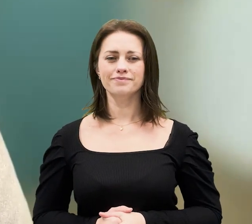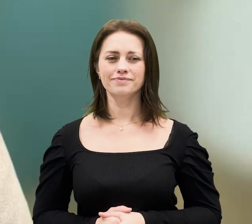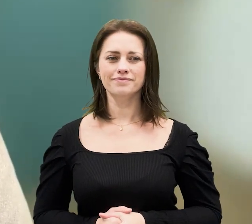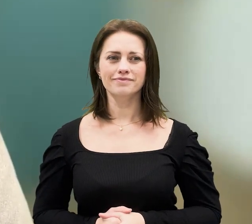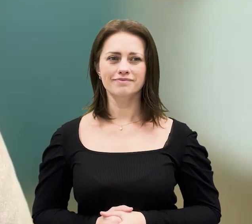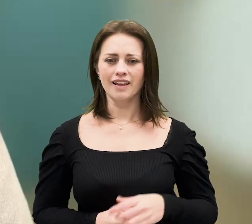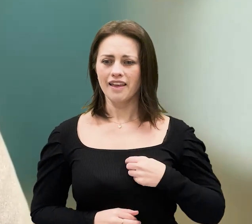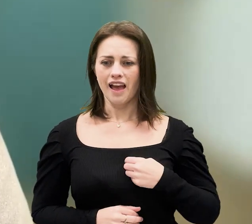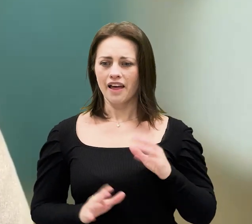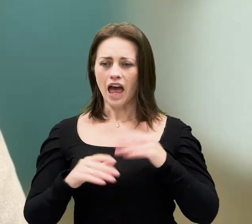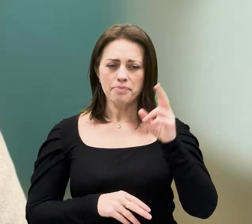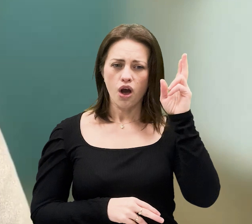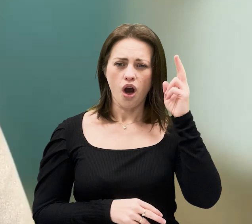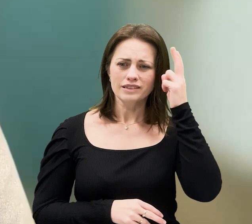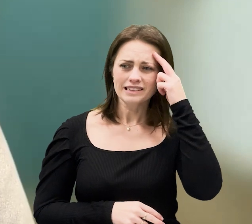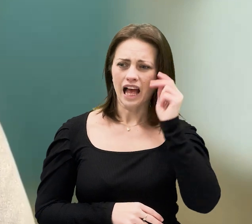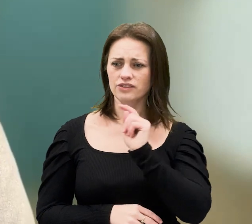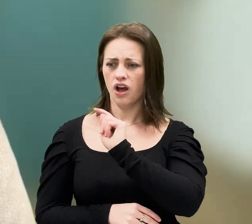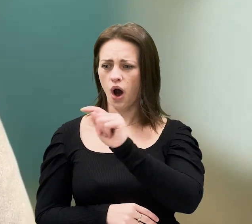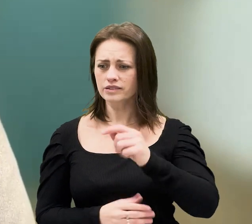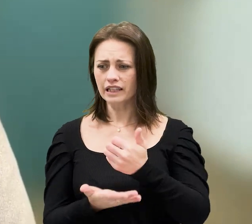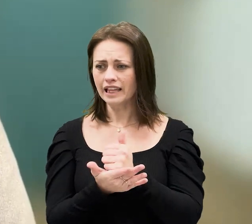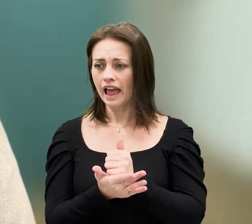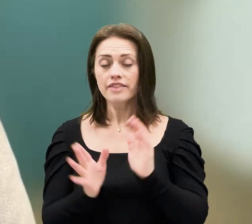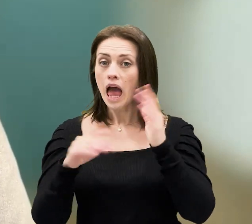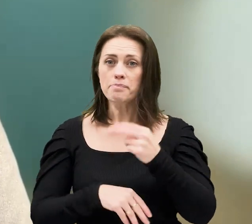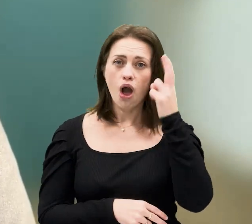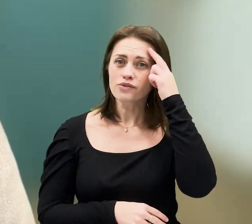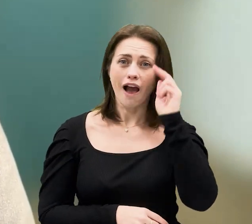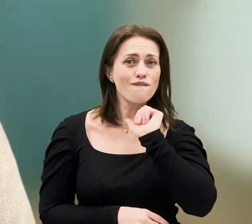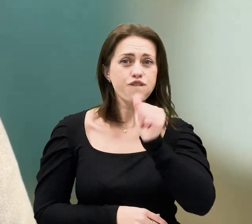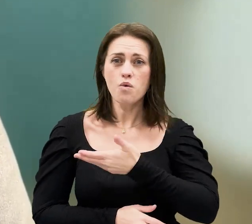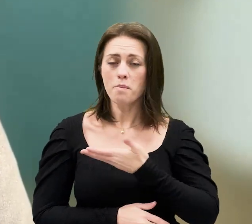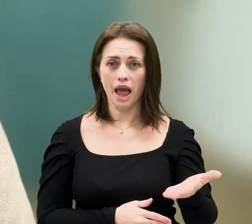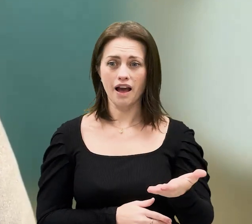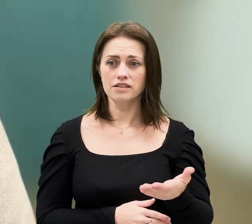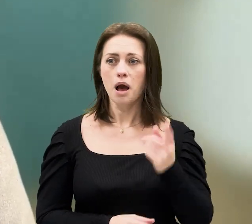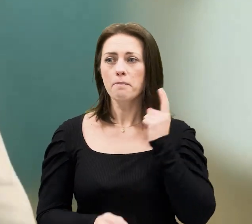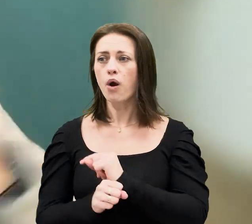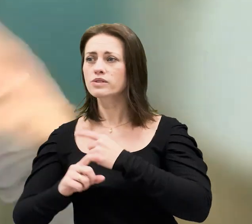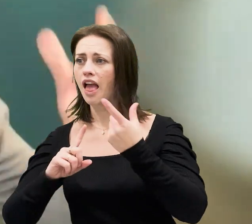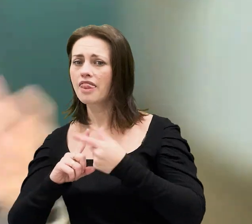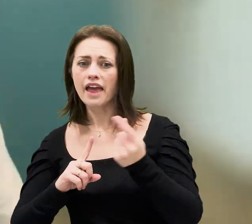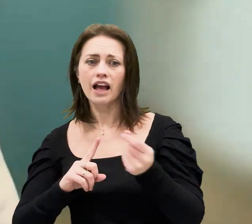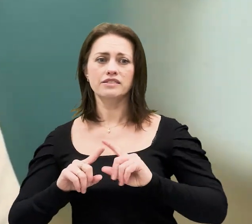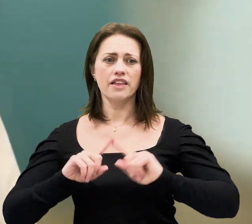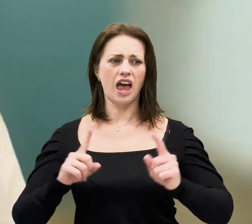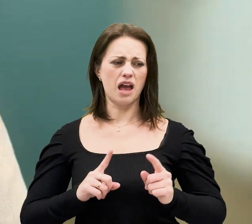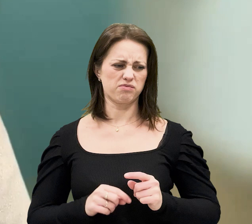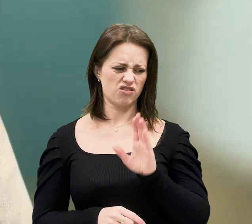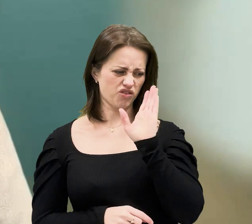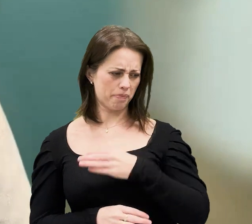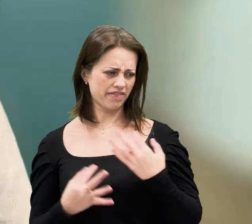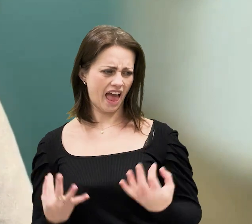I didn't know any other people who were gay. So only there was joking and judging